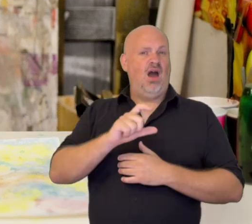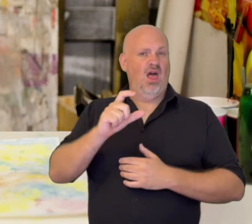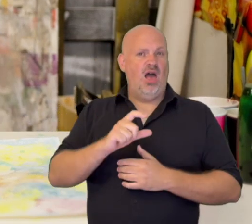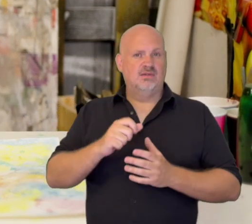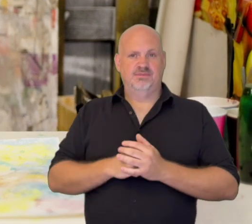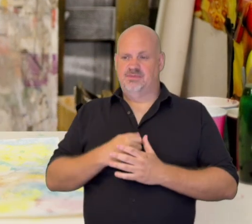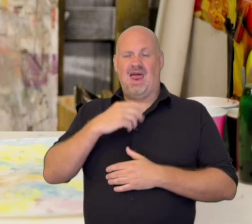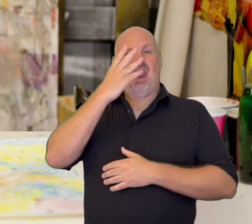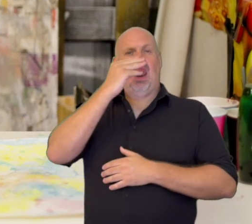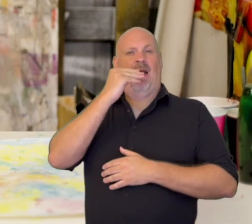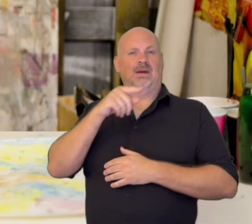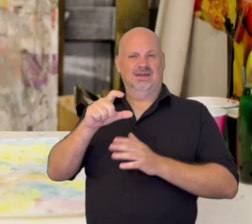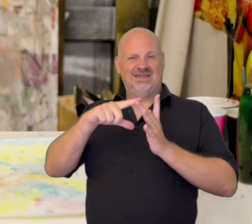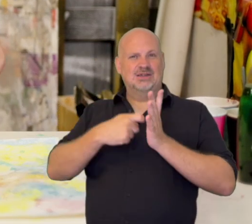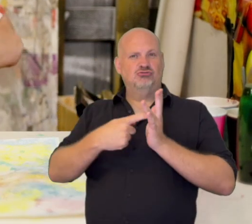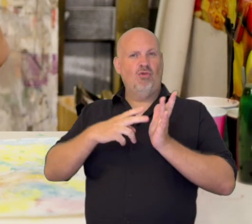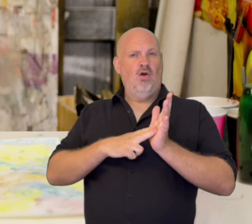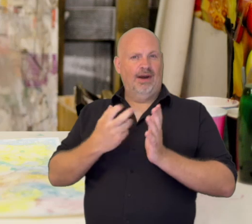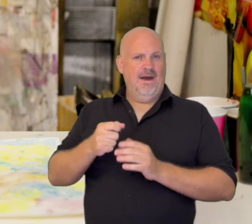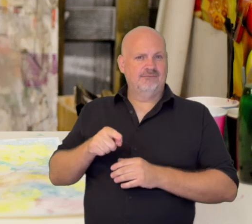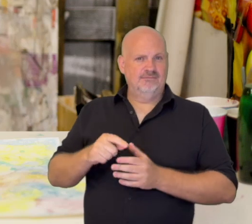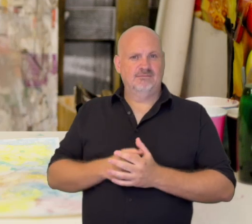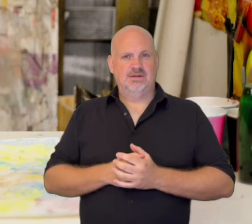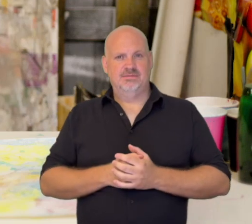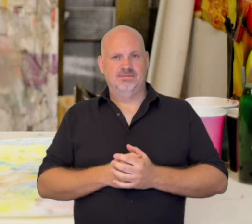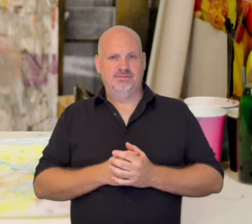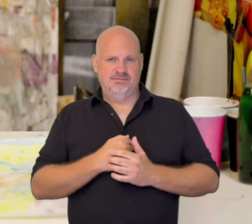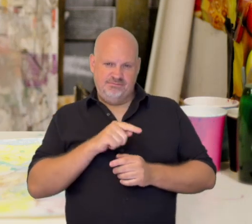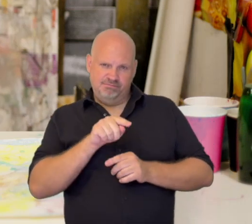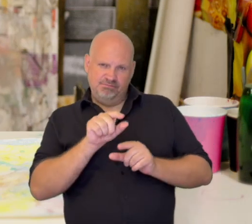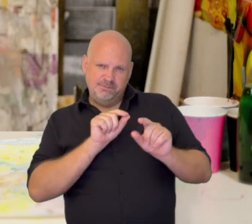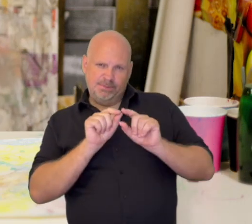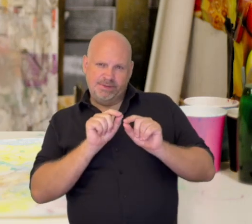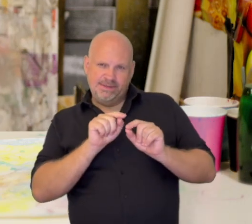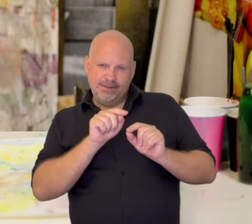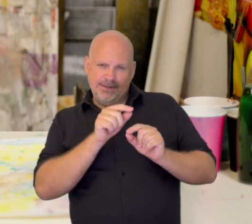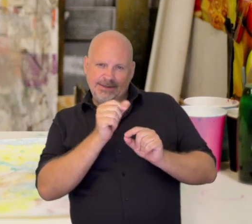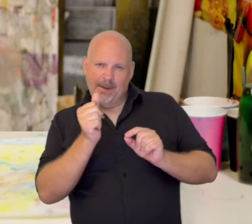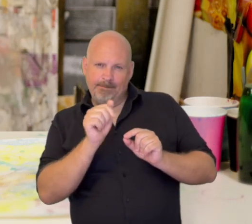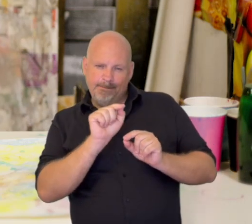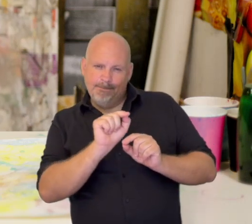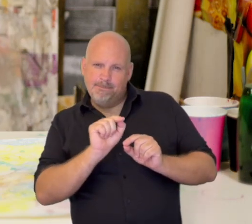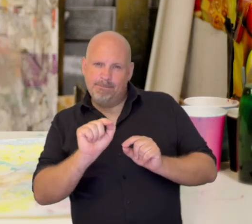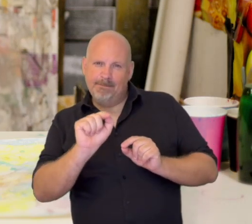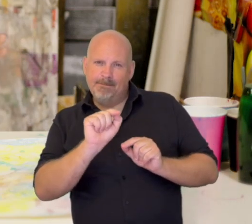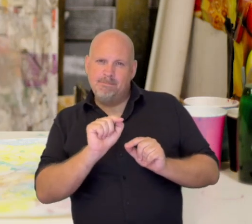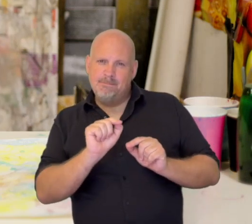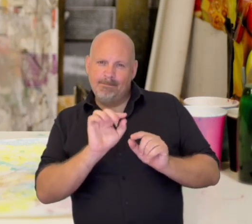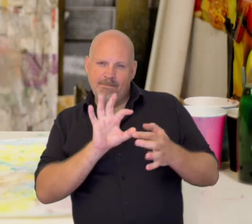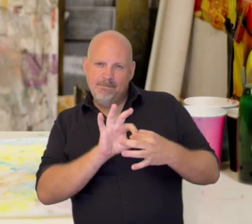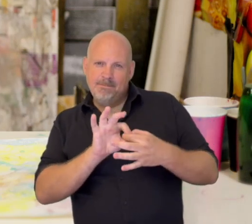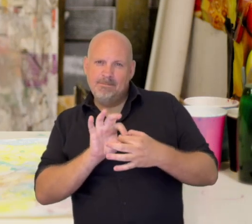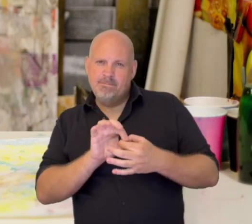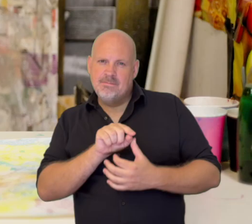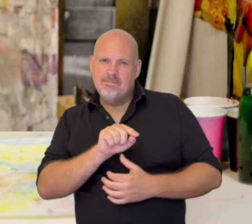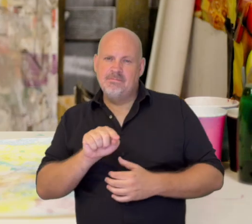I've got a lemon citron here, and I'm going to pick out certain elements of this